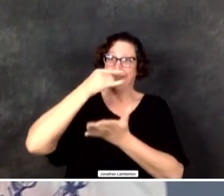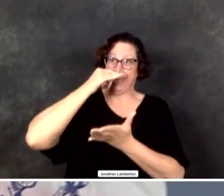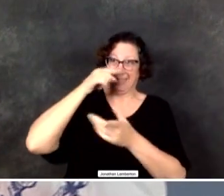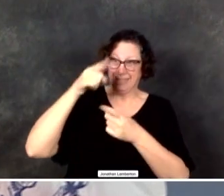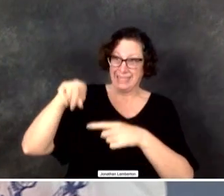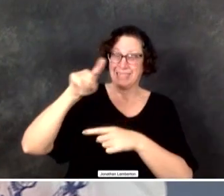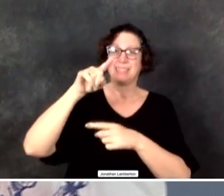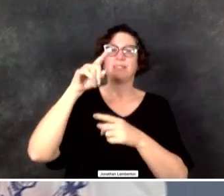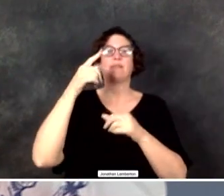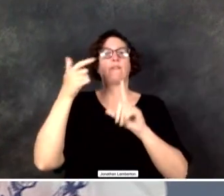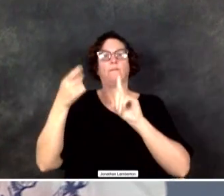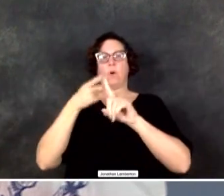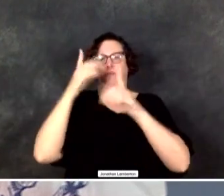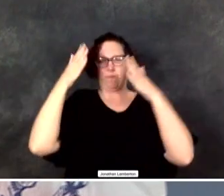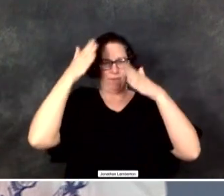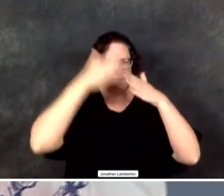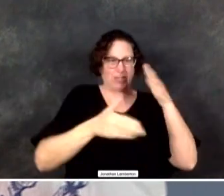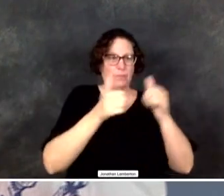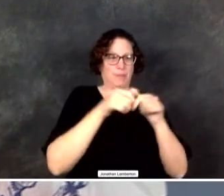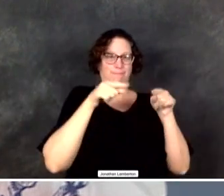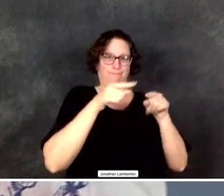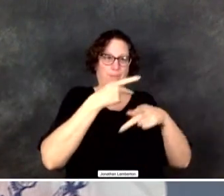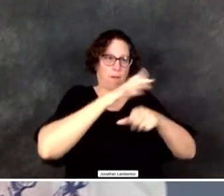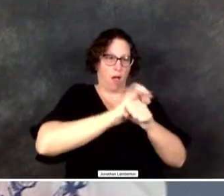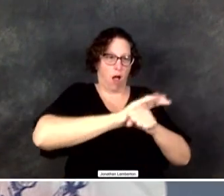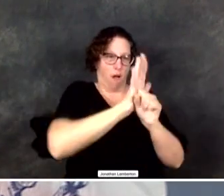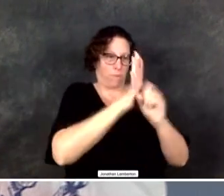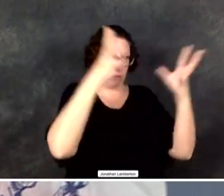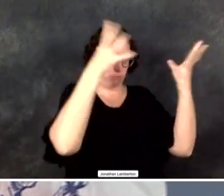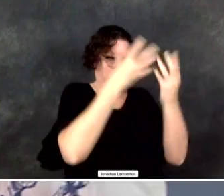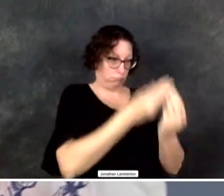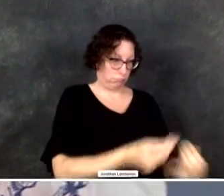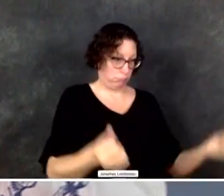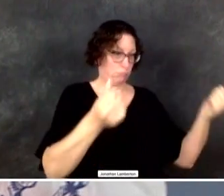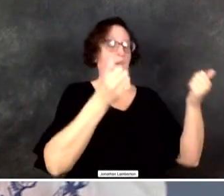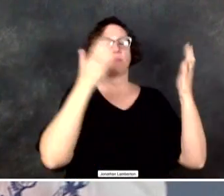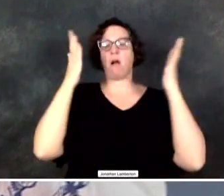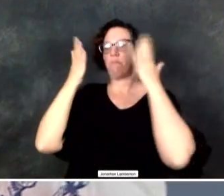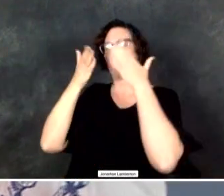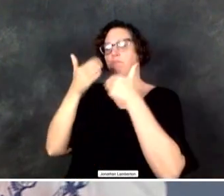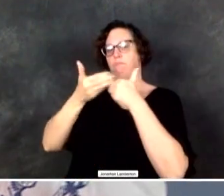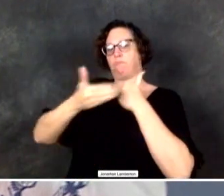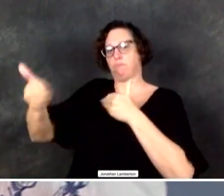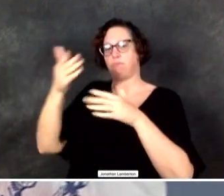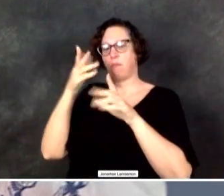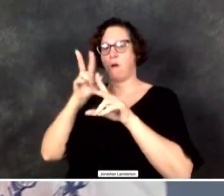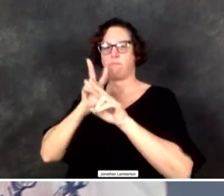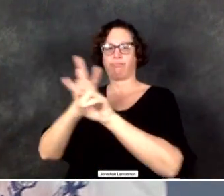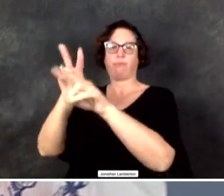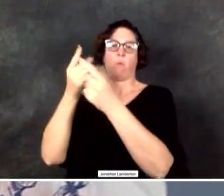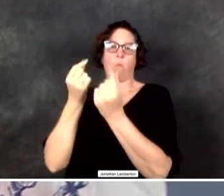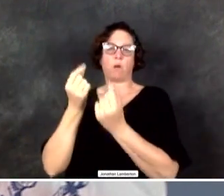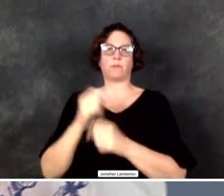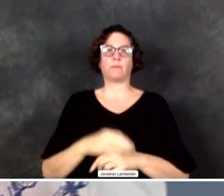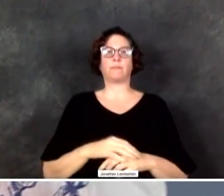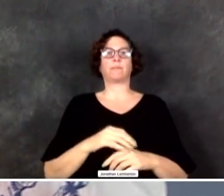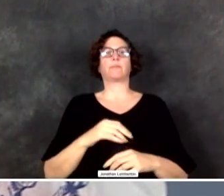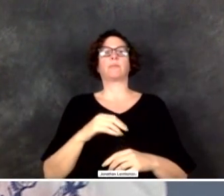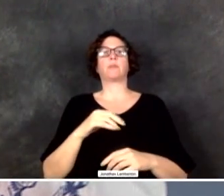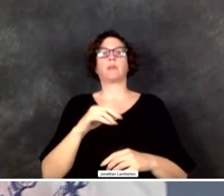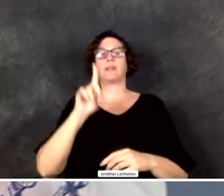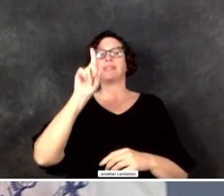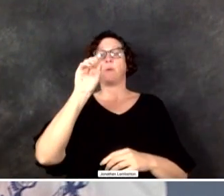So that's going to be the determinant more than anything. The DOE is working on all sorts of contingency plans depending on how that timing